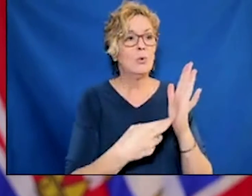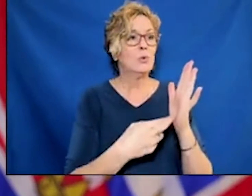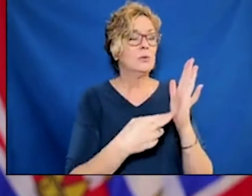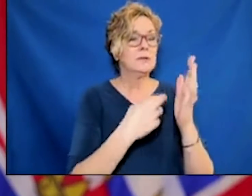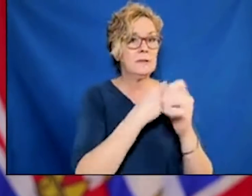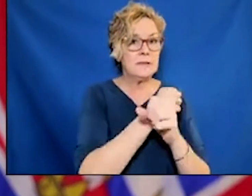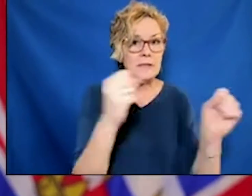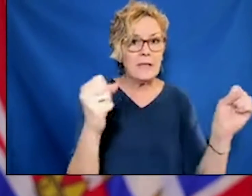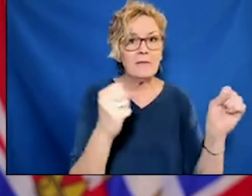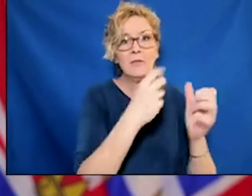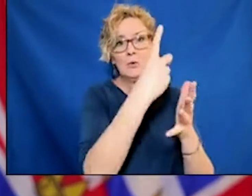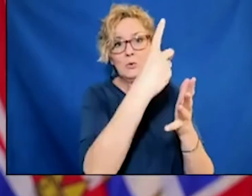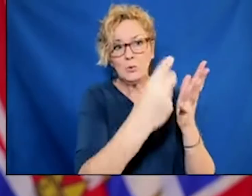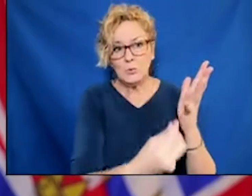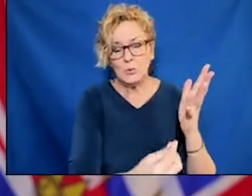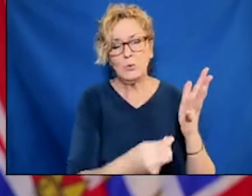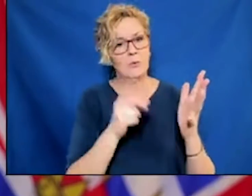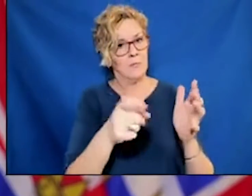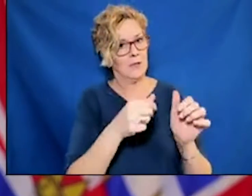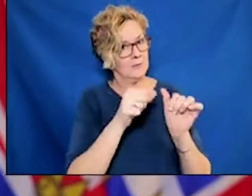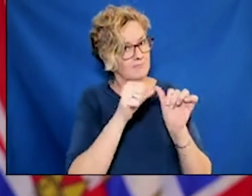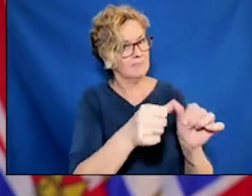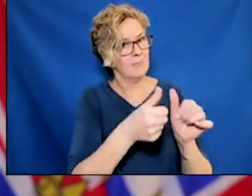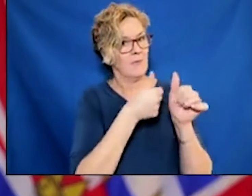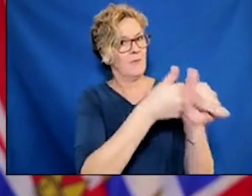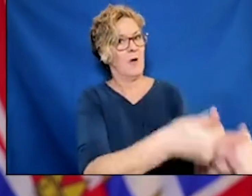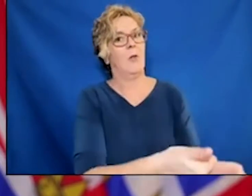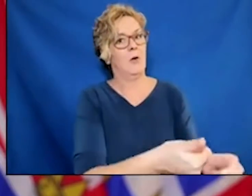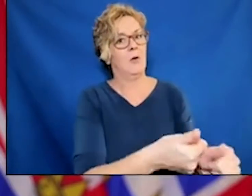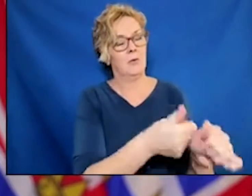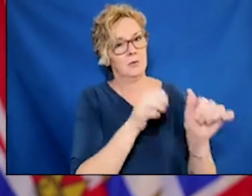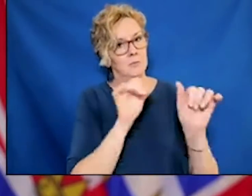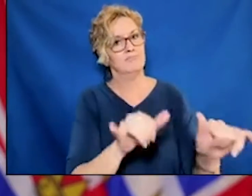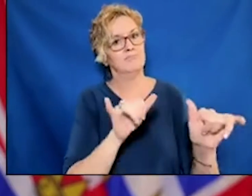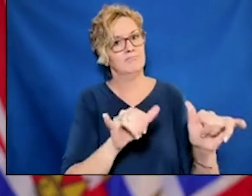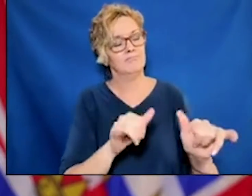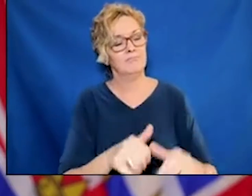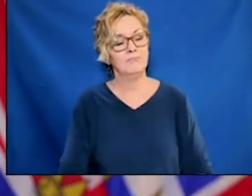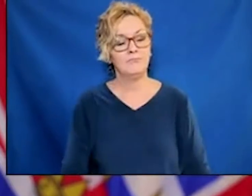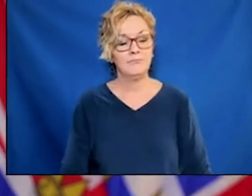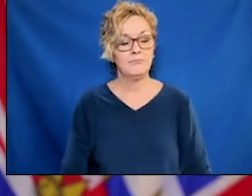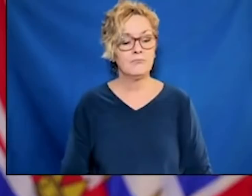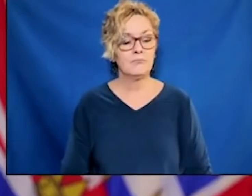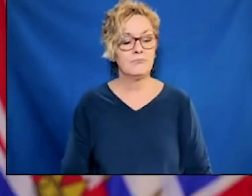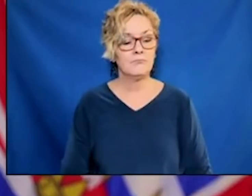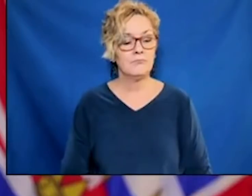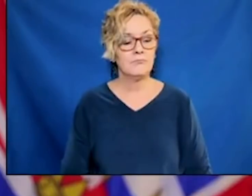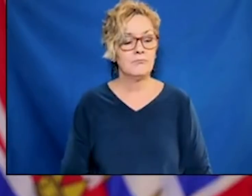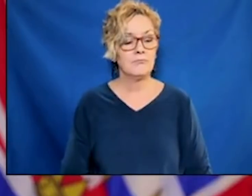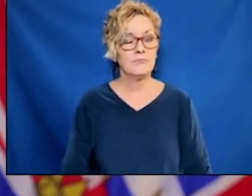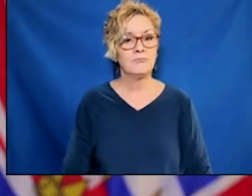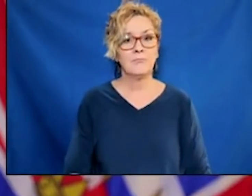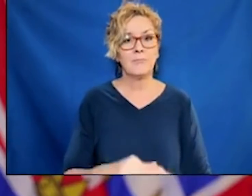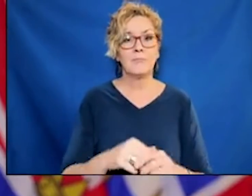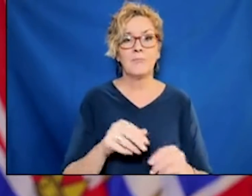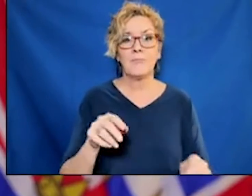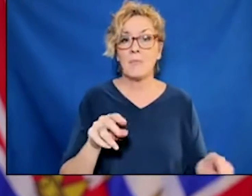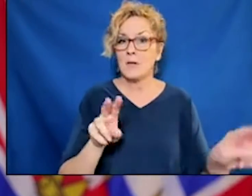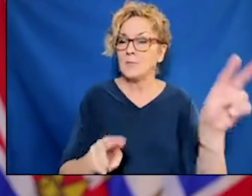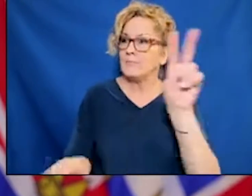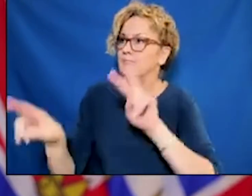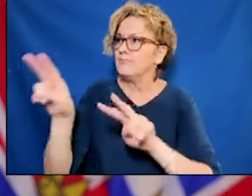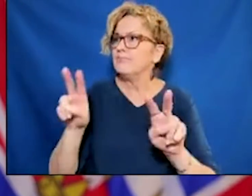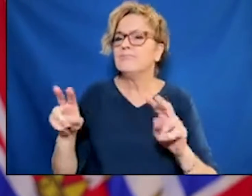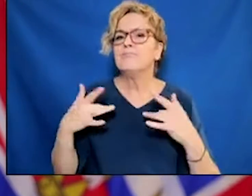to pause, though, because the science has shown us, and it shows us now in what we are seeing across the world as people are